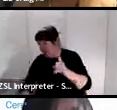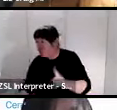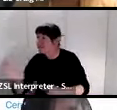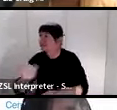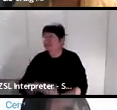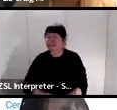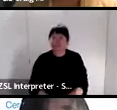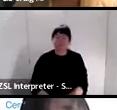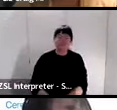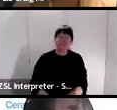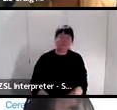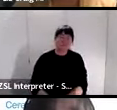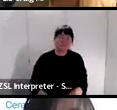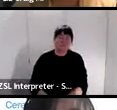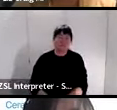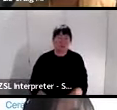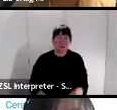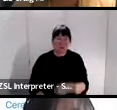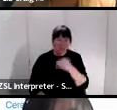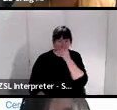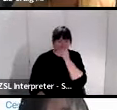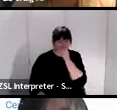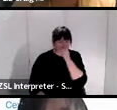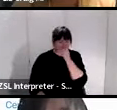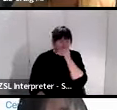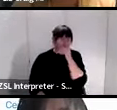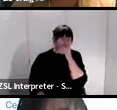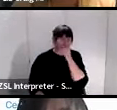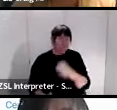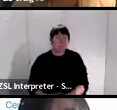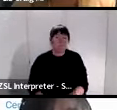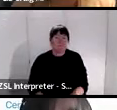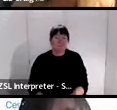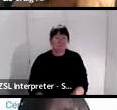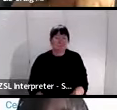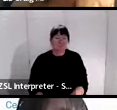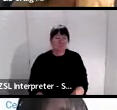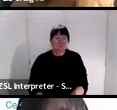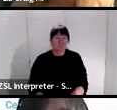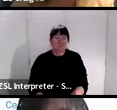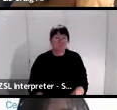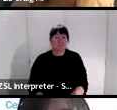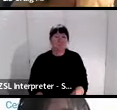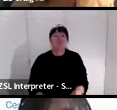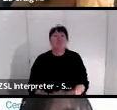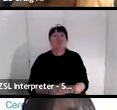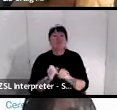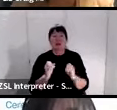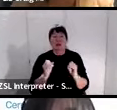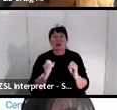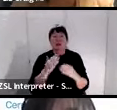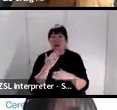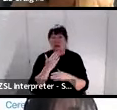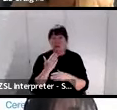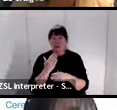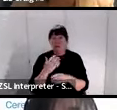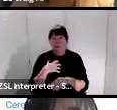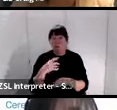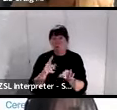Understand. Thanks, Anne. Thanks. I think we don't have any further questions for